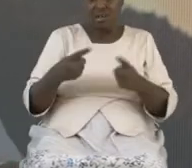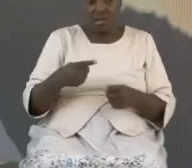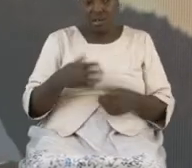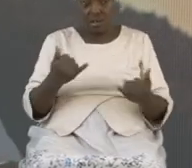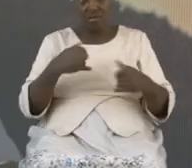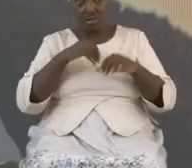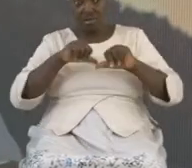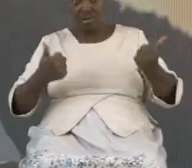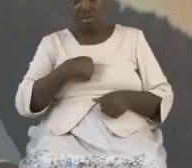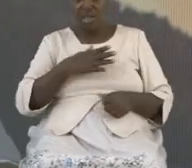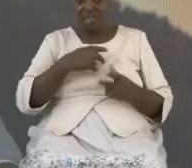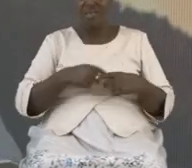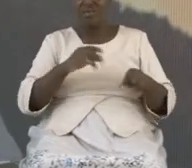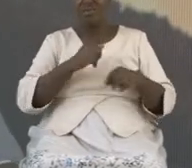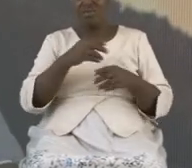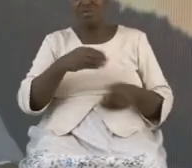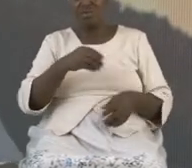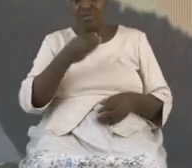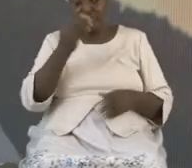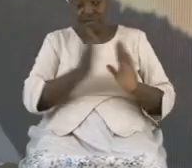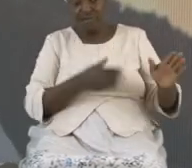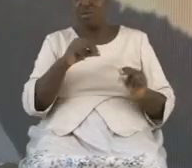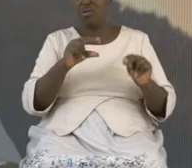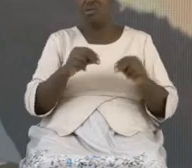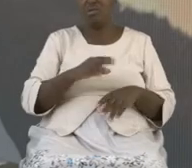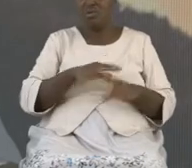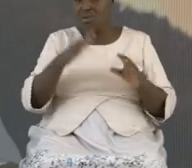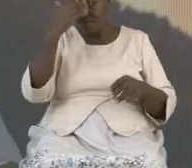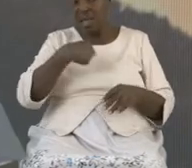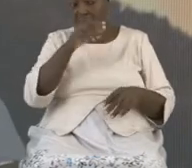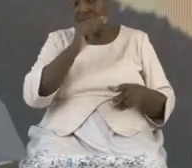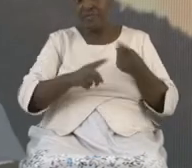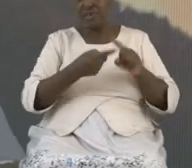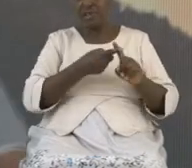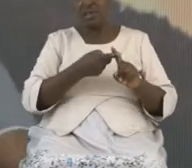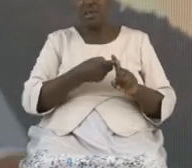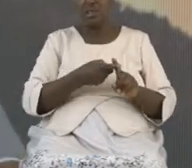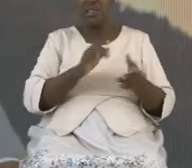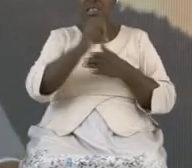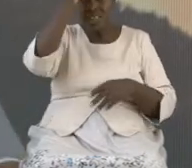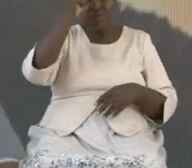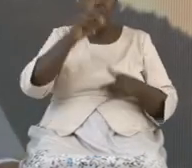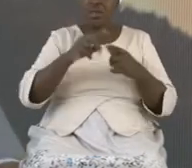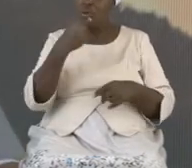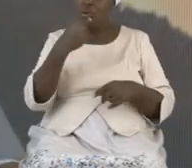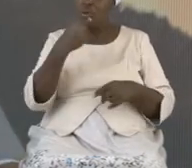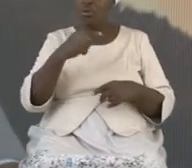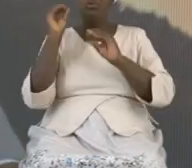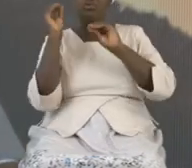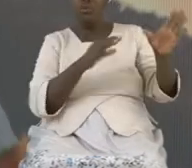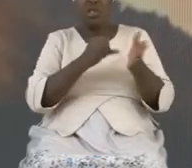me now? It says, put it all. Concerning the former conversation, the old